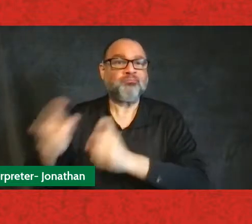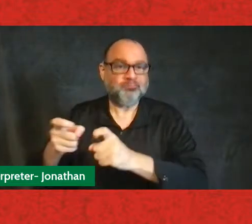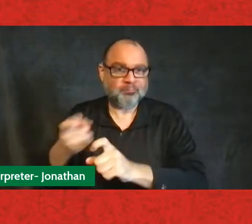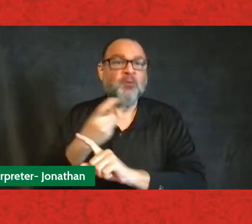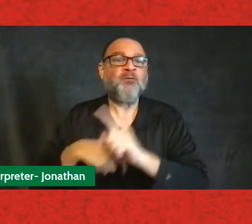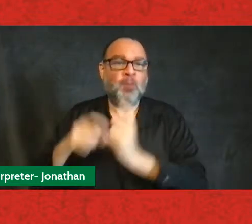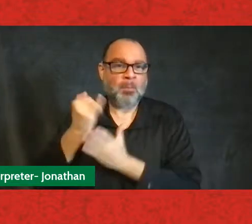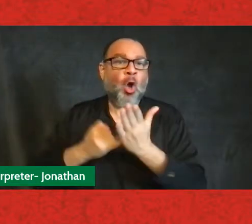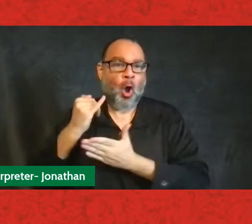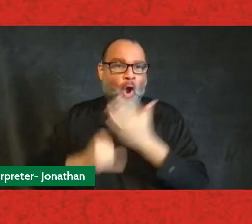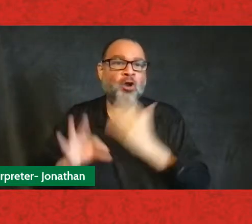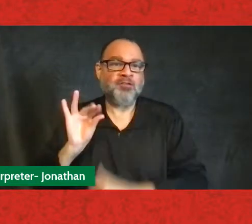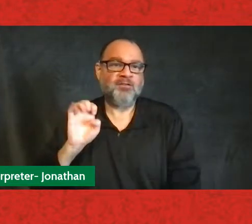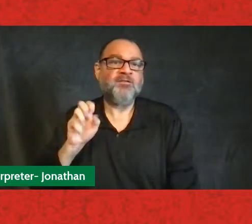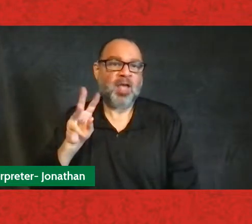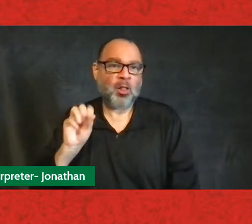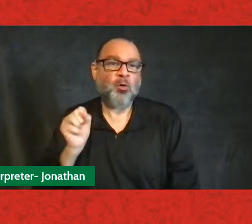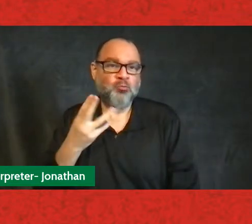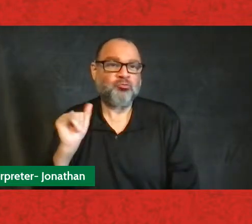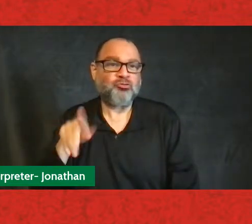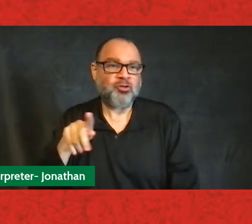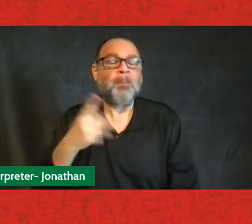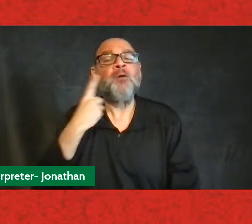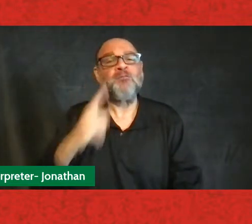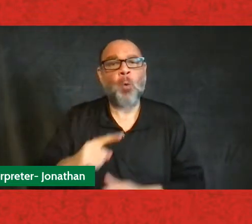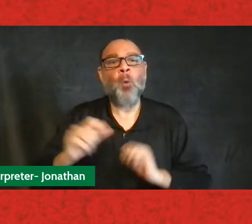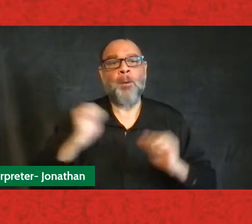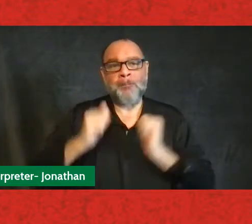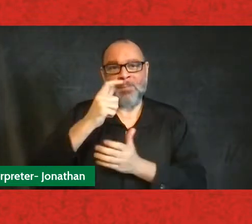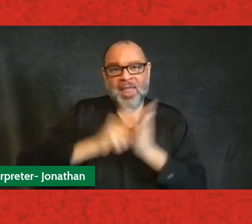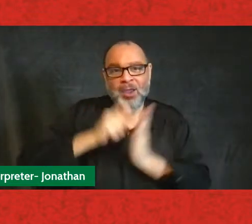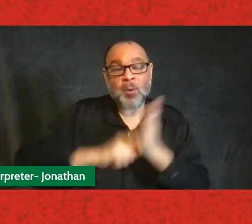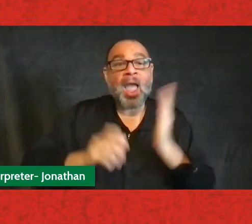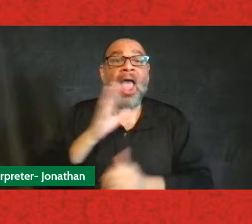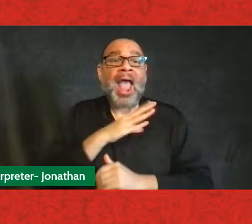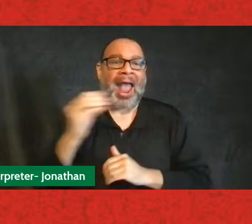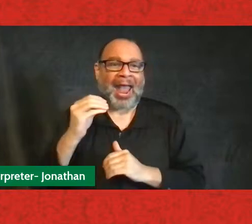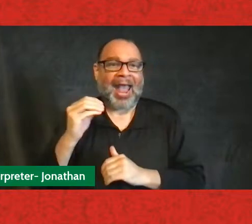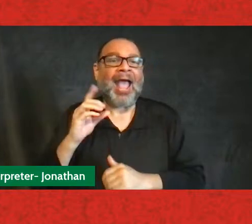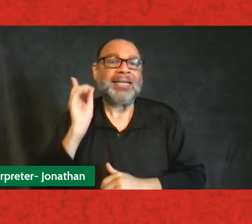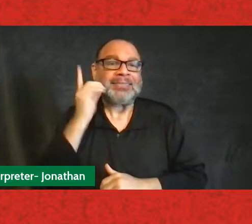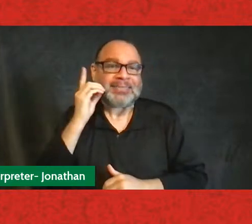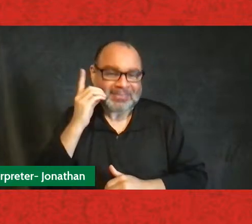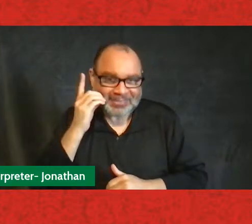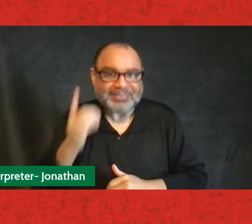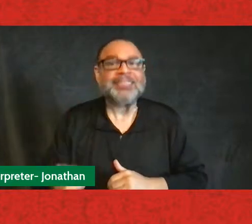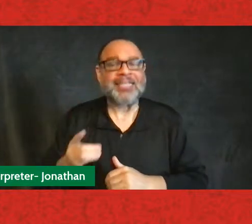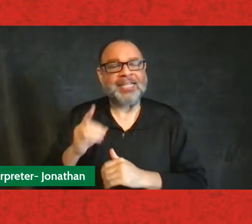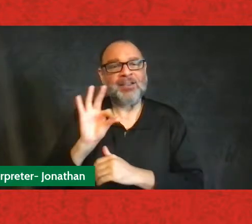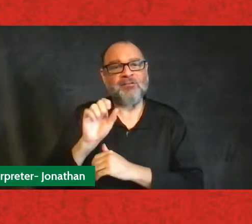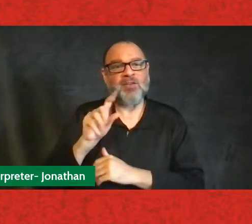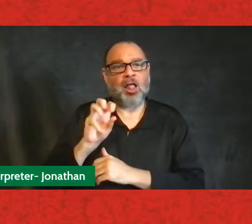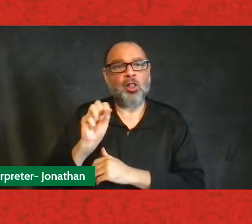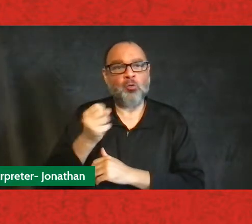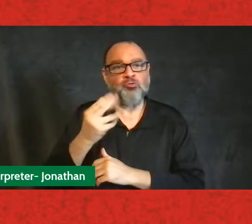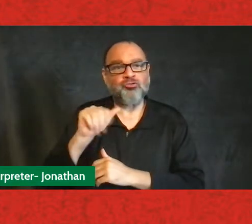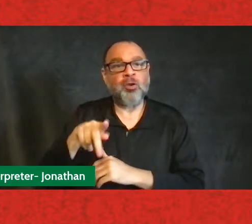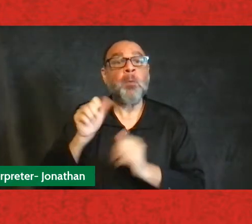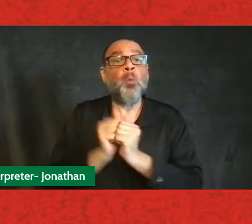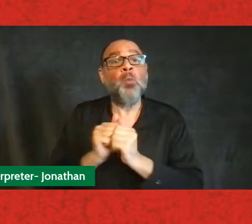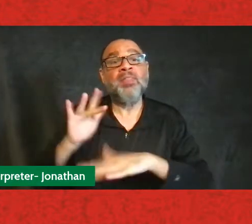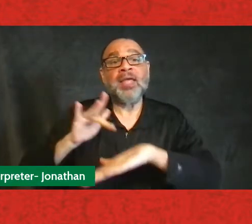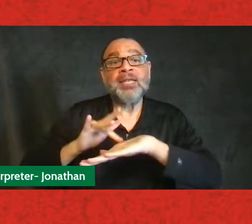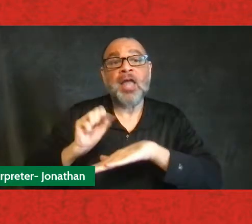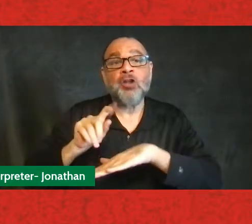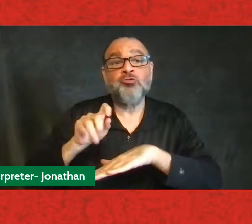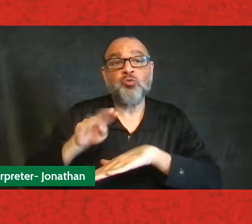Playwriting and a Walt Disney Fellowship at Touchstone Pictures. He has published articles and